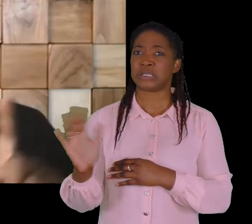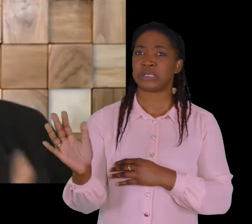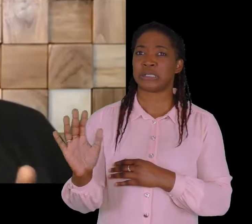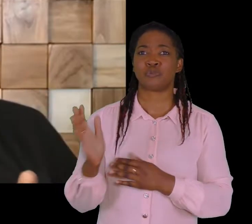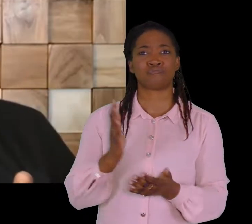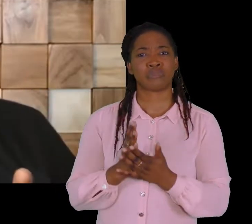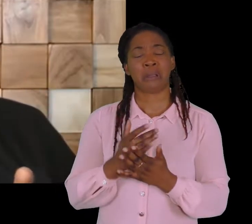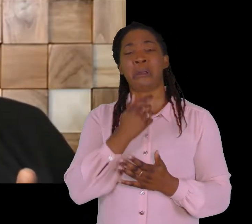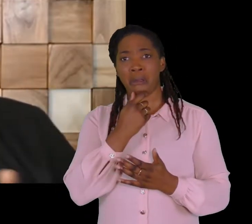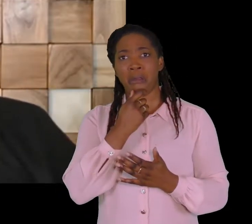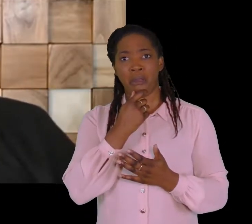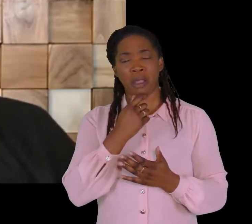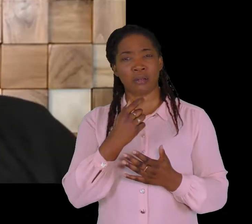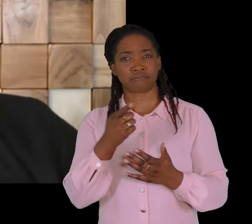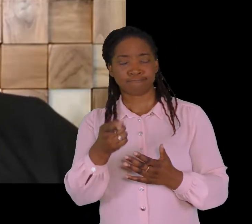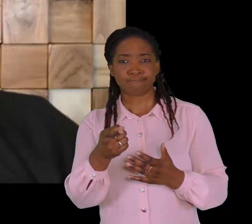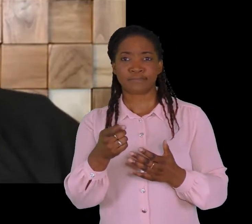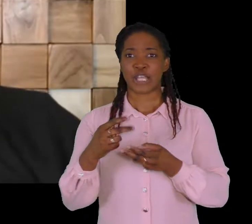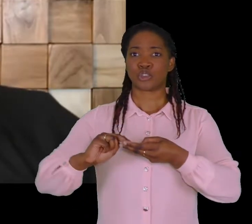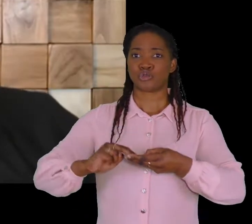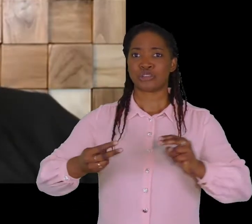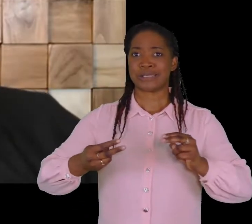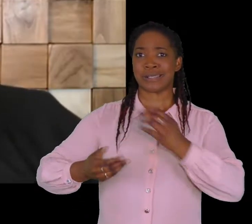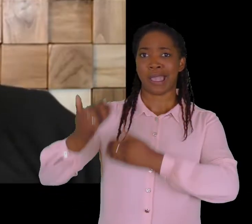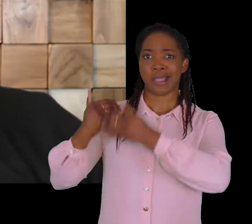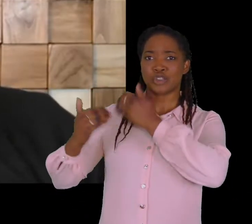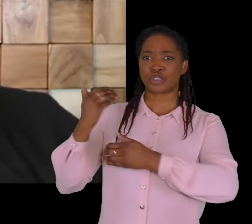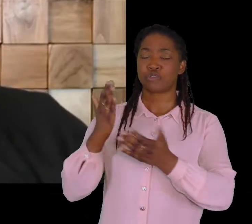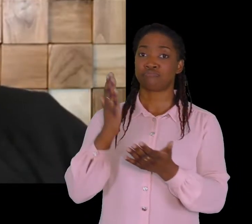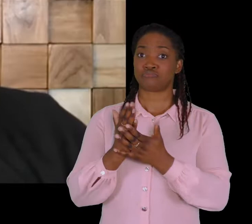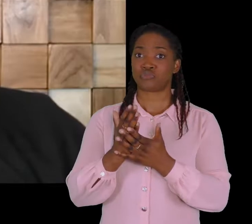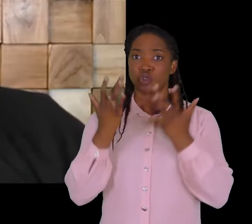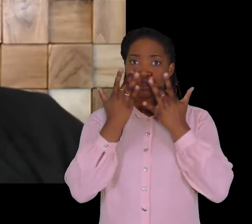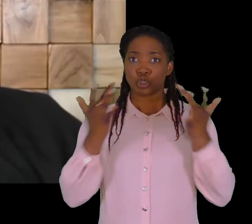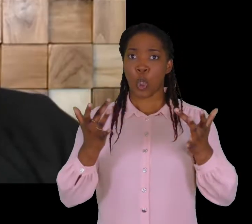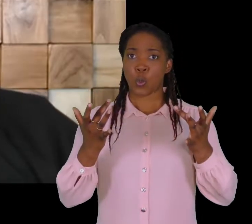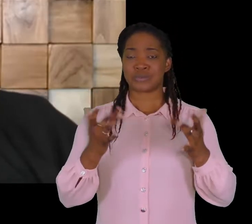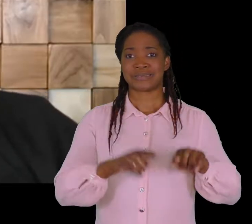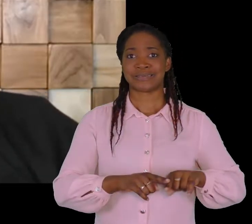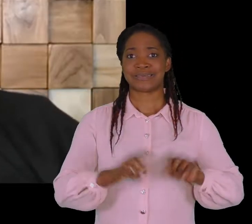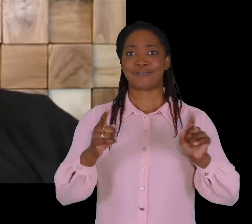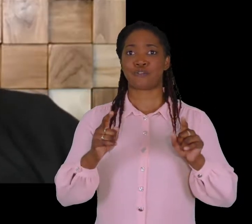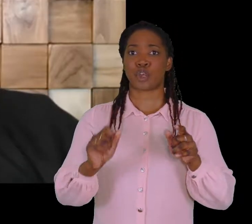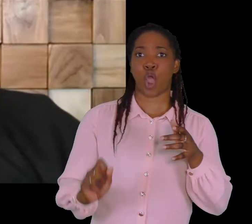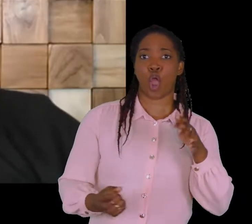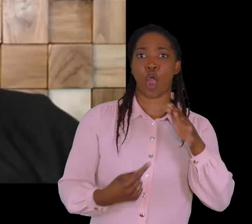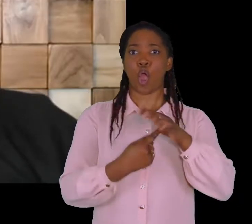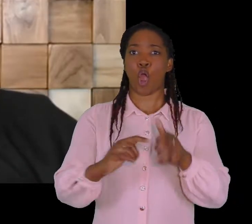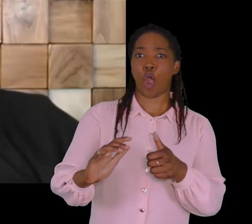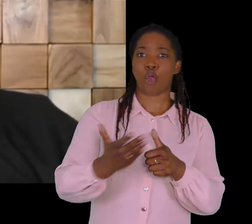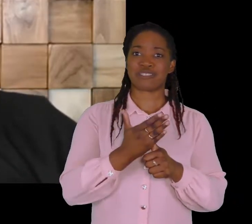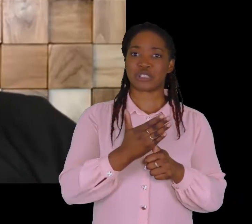per se, but it draws from the Foucaultian concept of genealogy, which emphasizes multiple